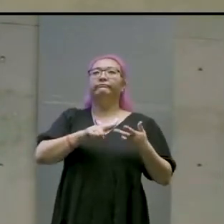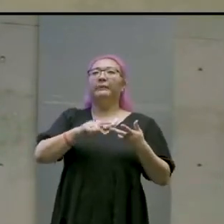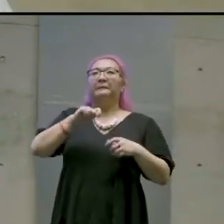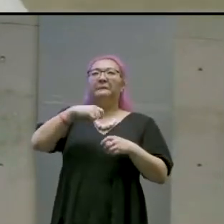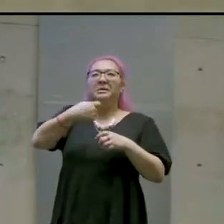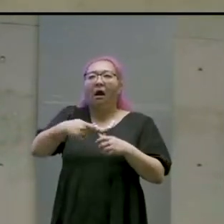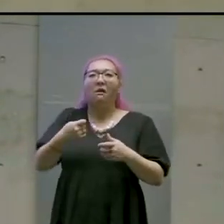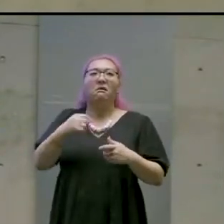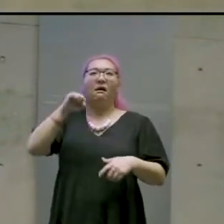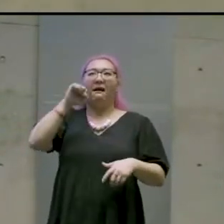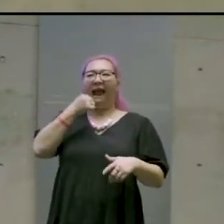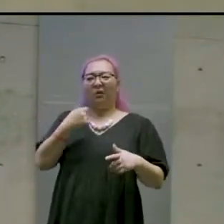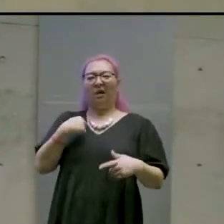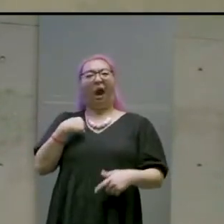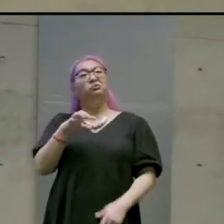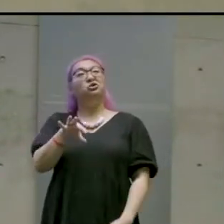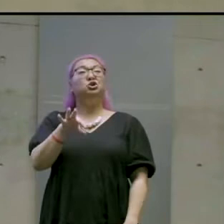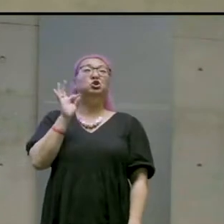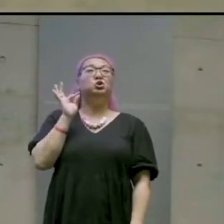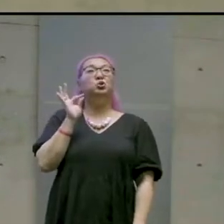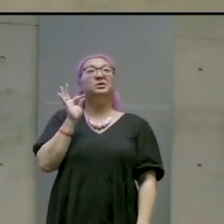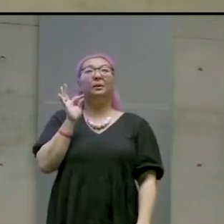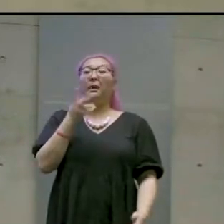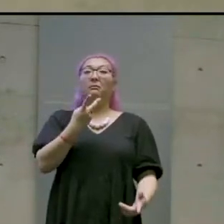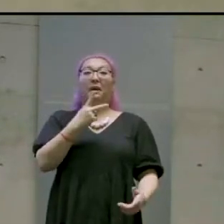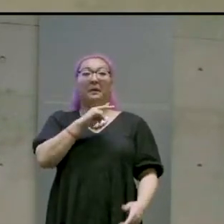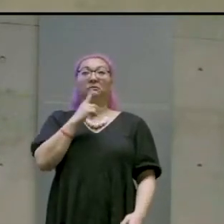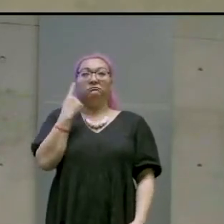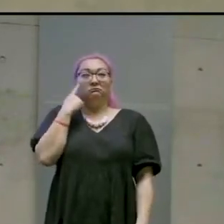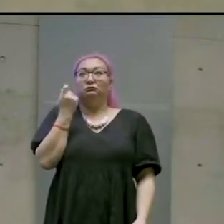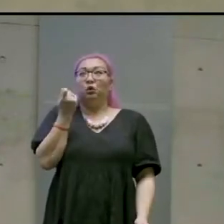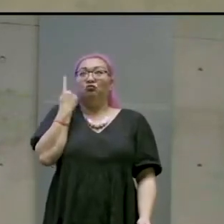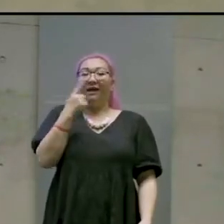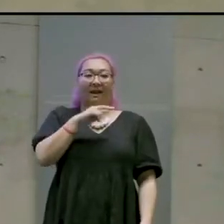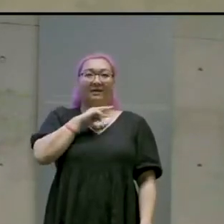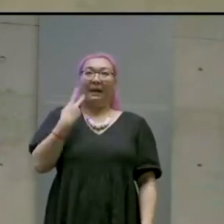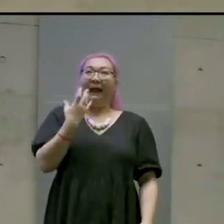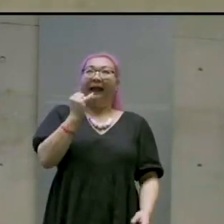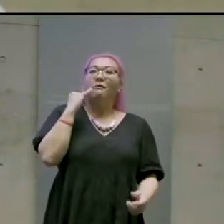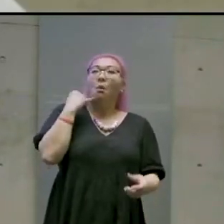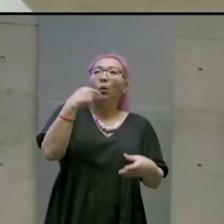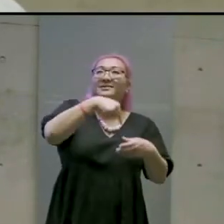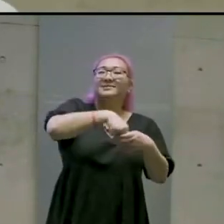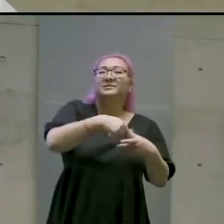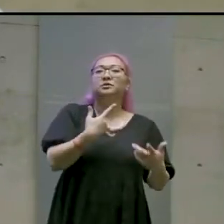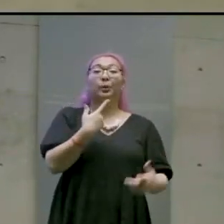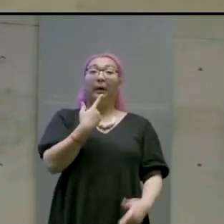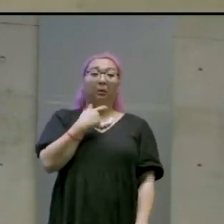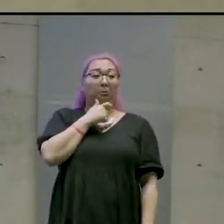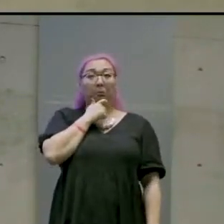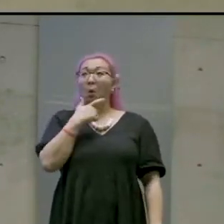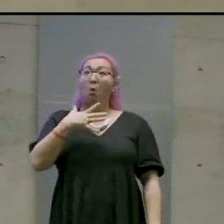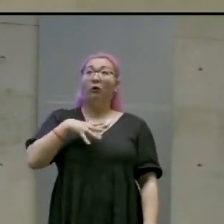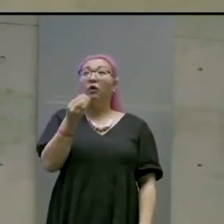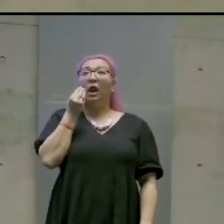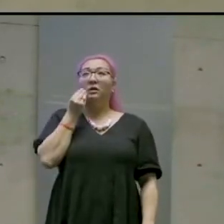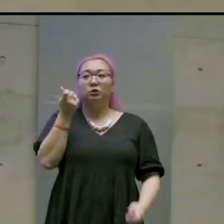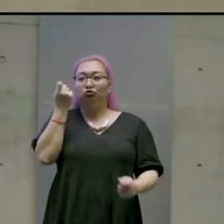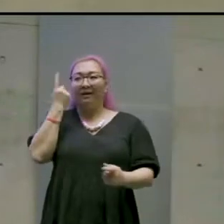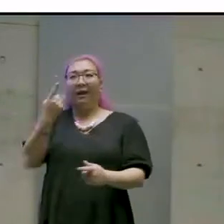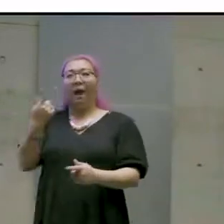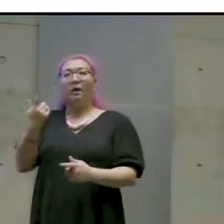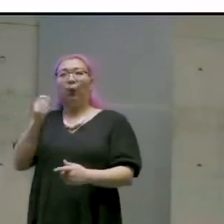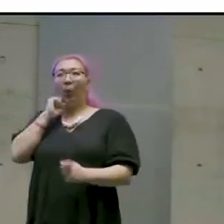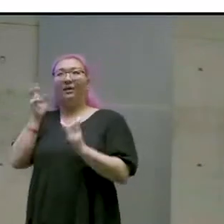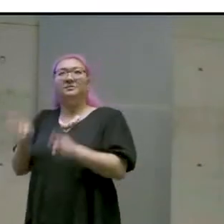know that they were going to die? So then that moves me on to the question of what makes a